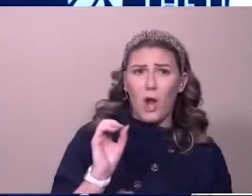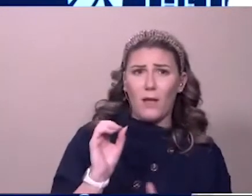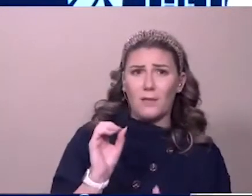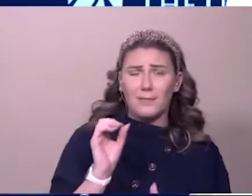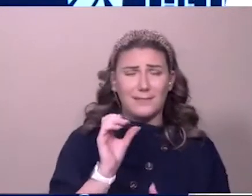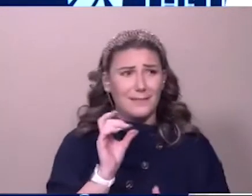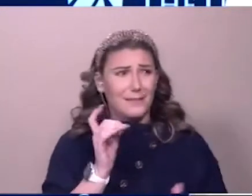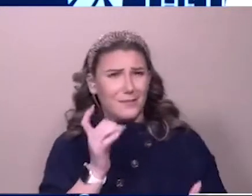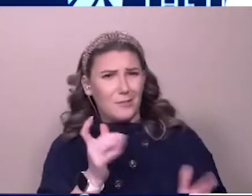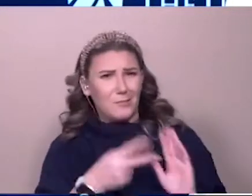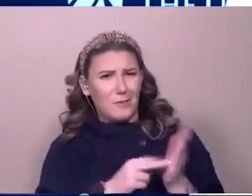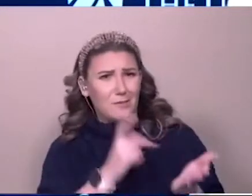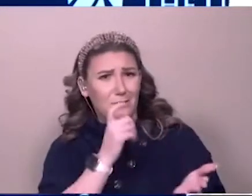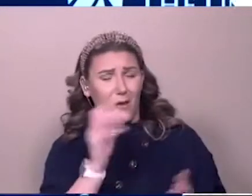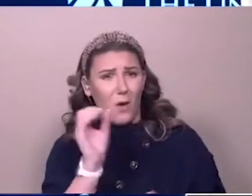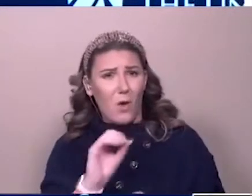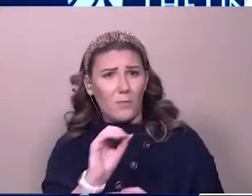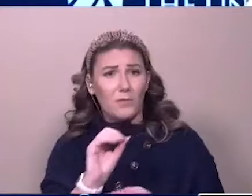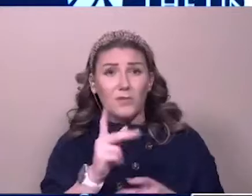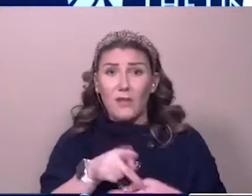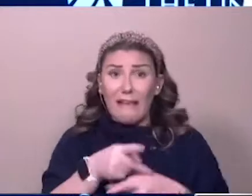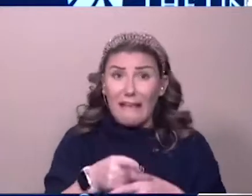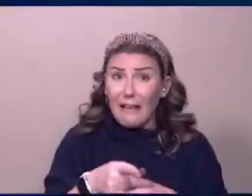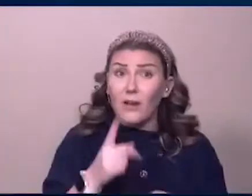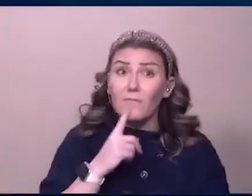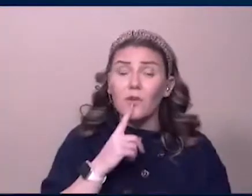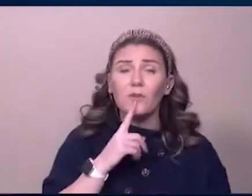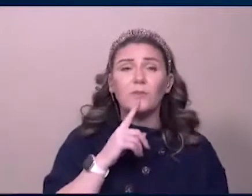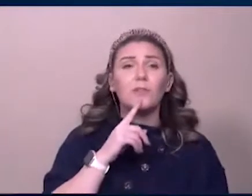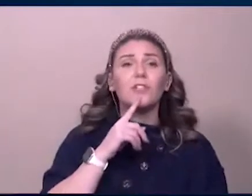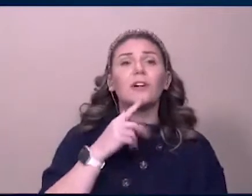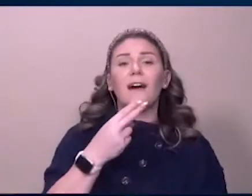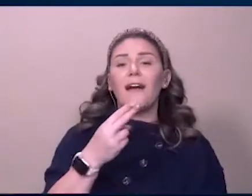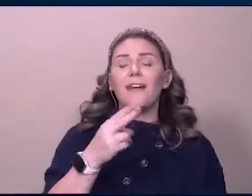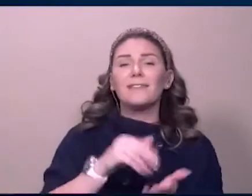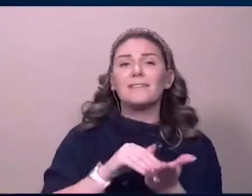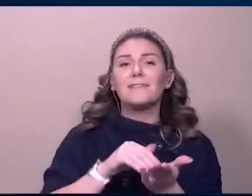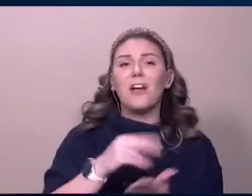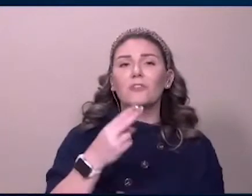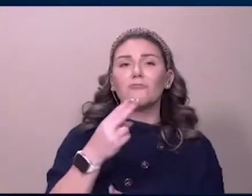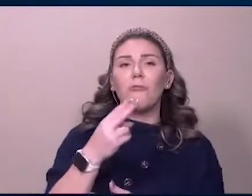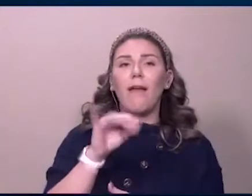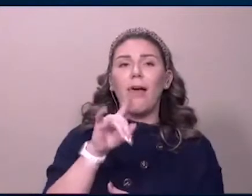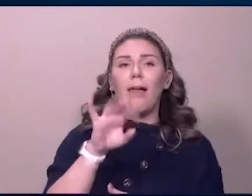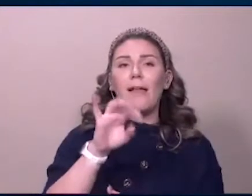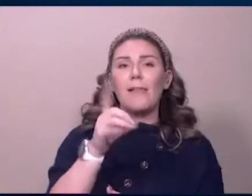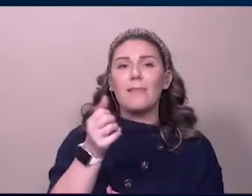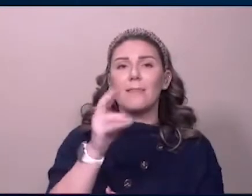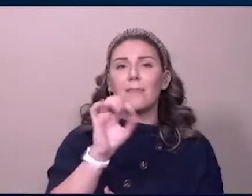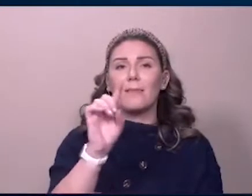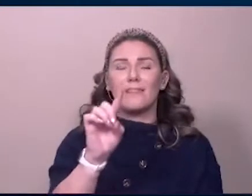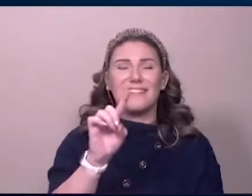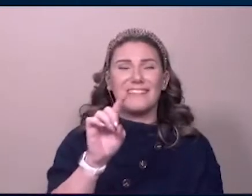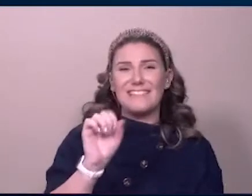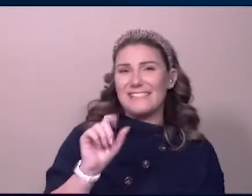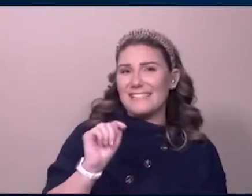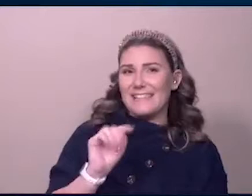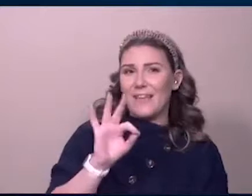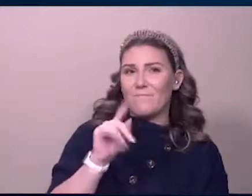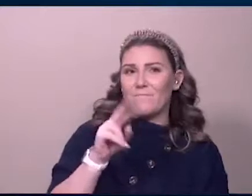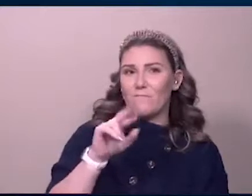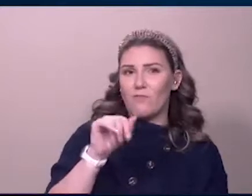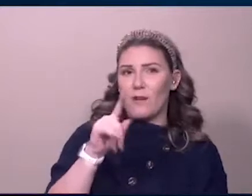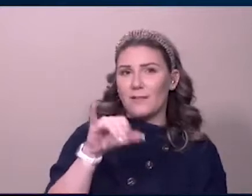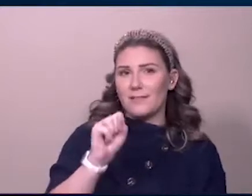be careful what you ask for. Jackie Hyland, Chief Medical Officer at St. Francis in Topeka. Good morning. Thank you,